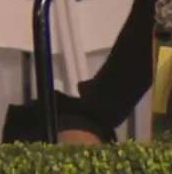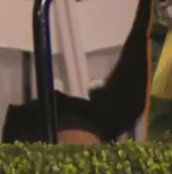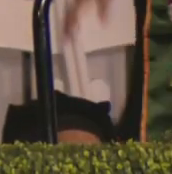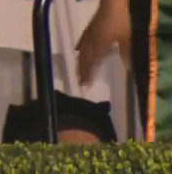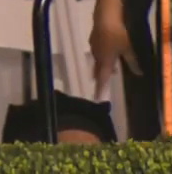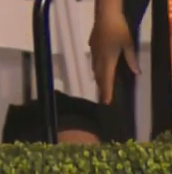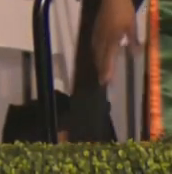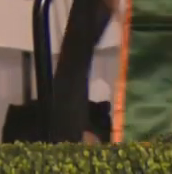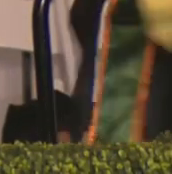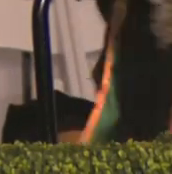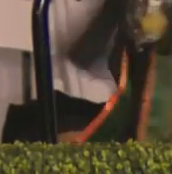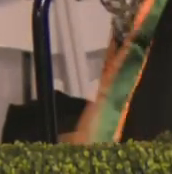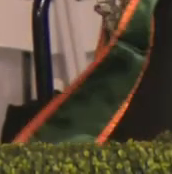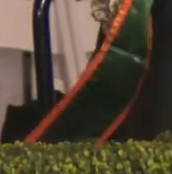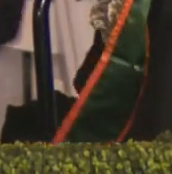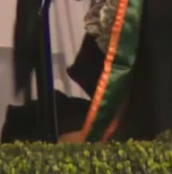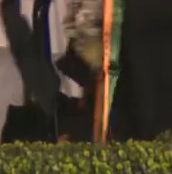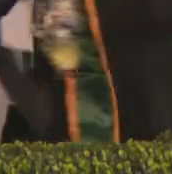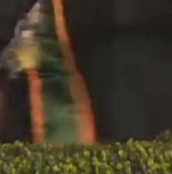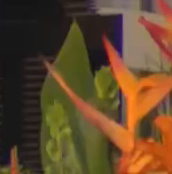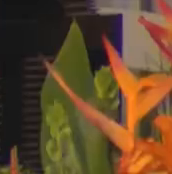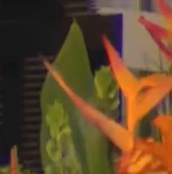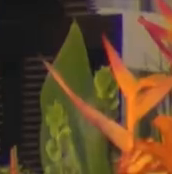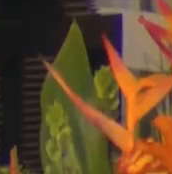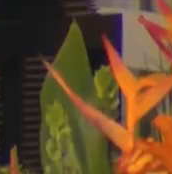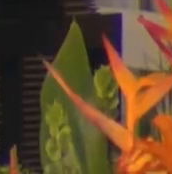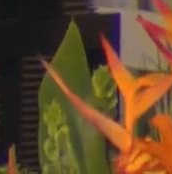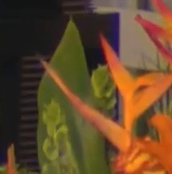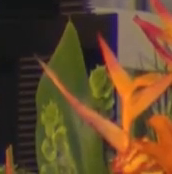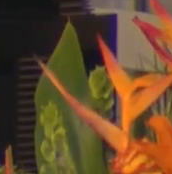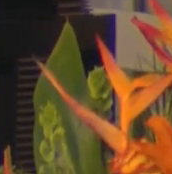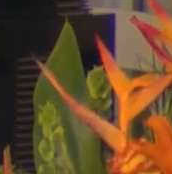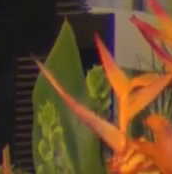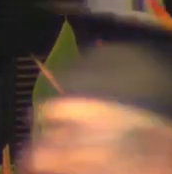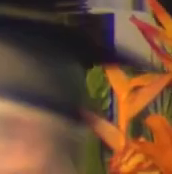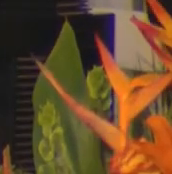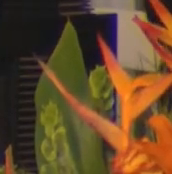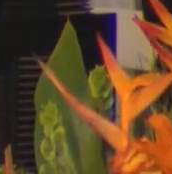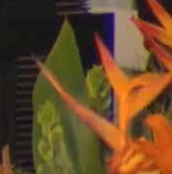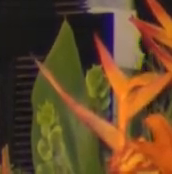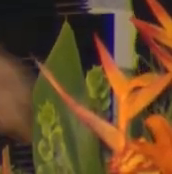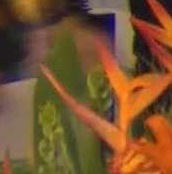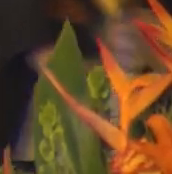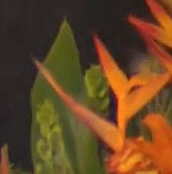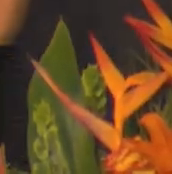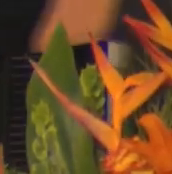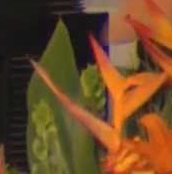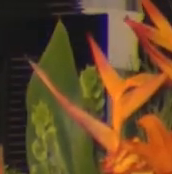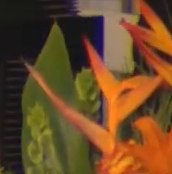Rosemarie Arismendi. Krishan Latrice Thomas.